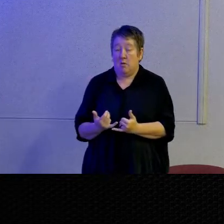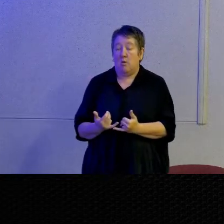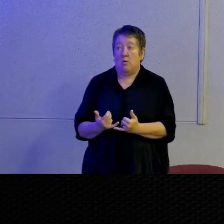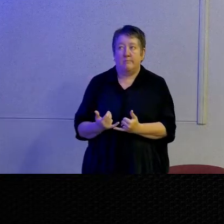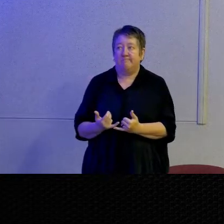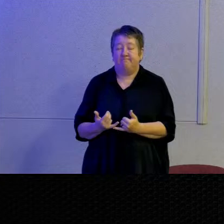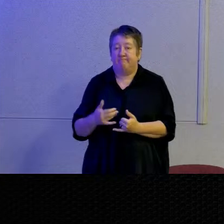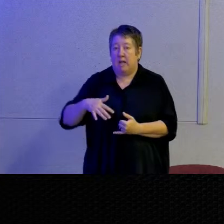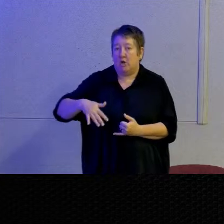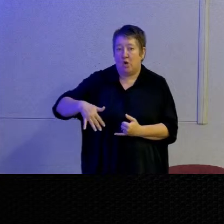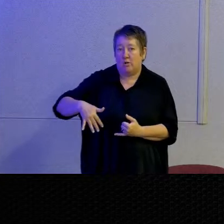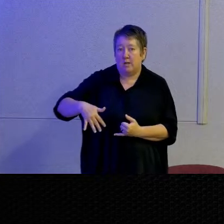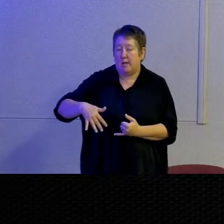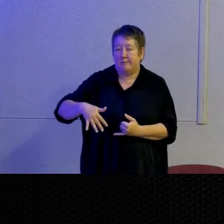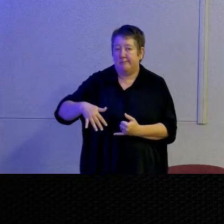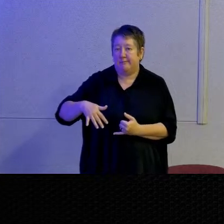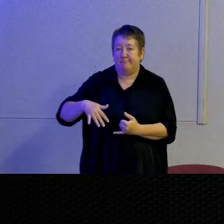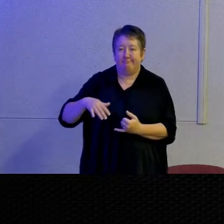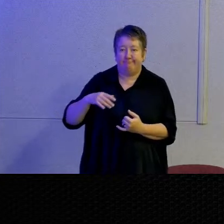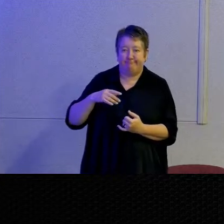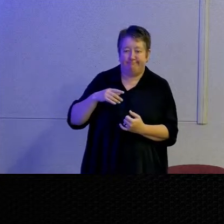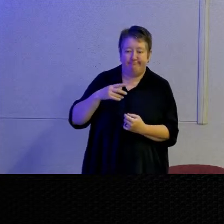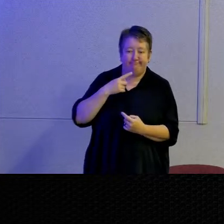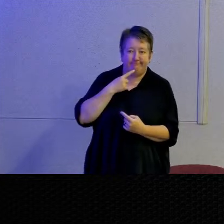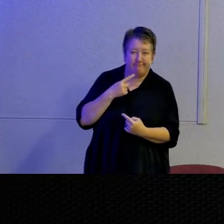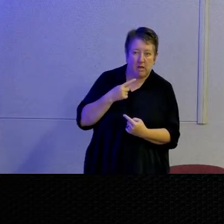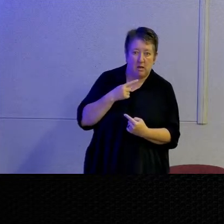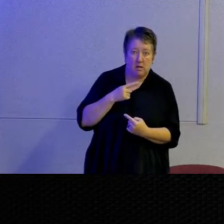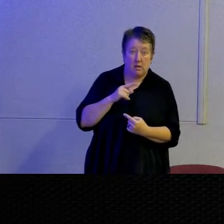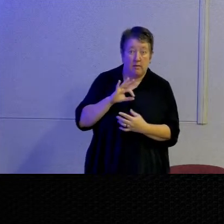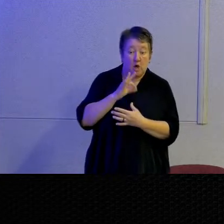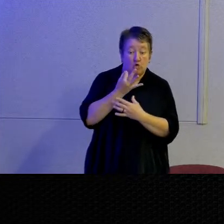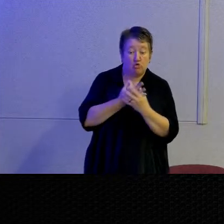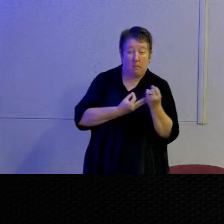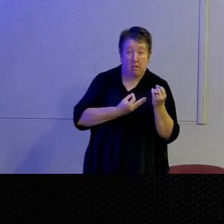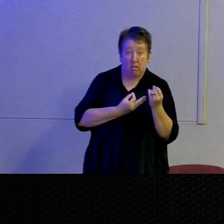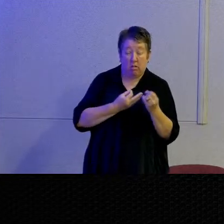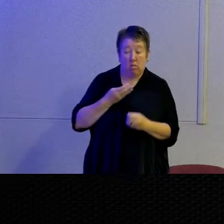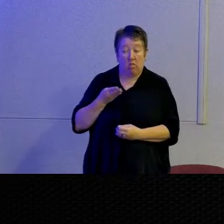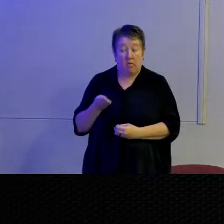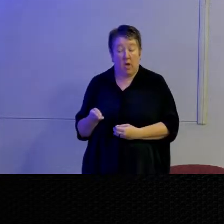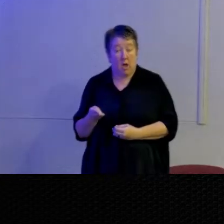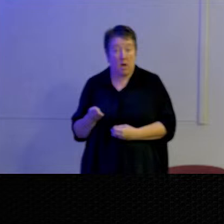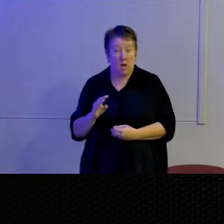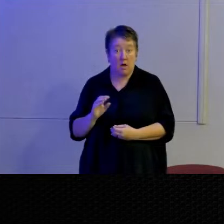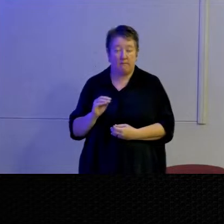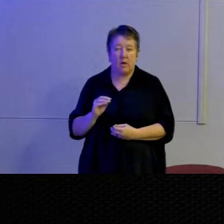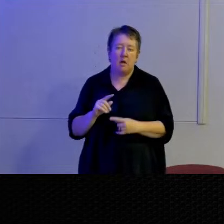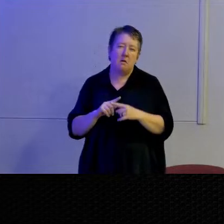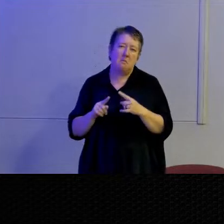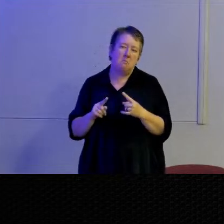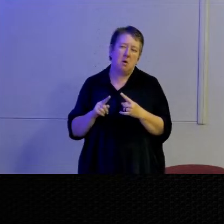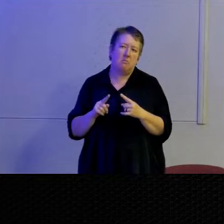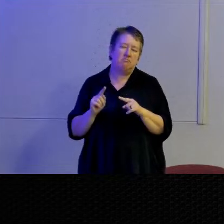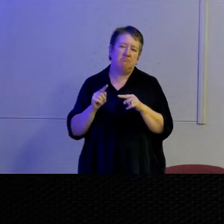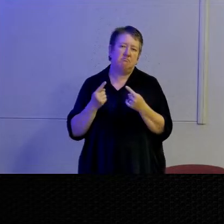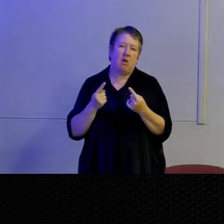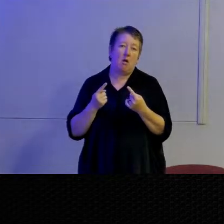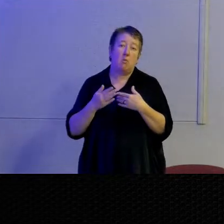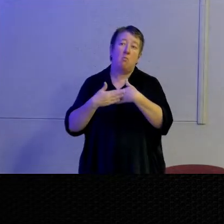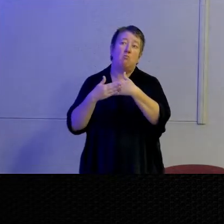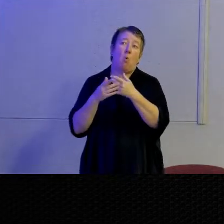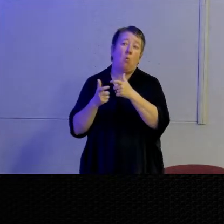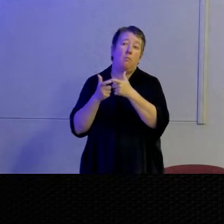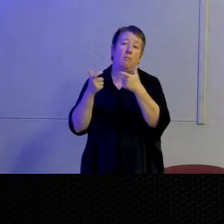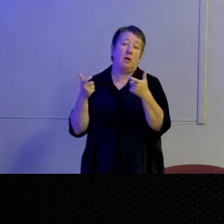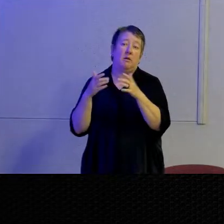cannot say yet whether that triple Higgs coupling is there, but it cannot be much larger than what is predicted